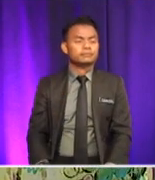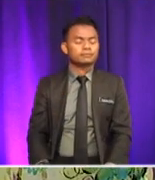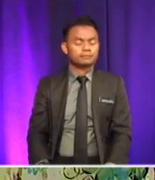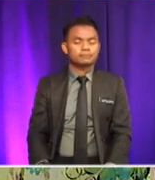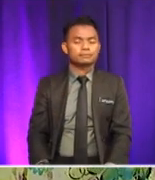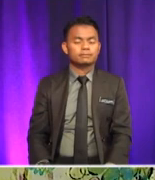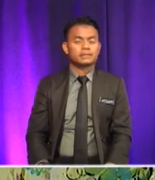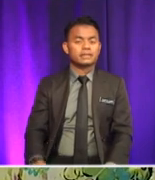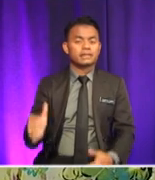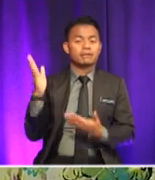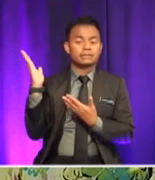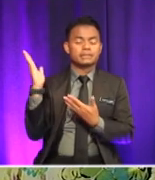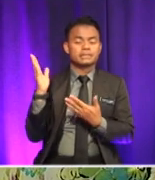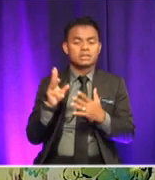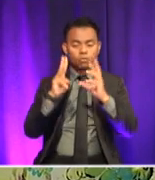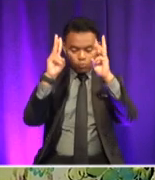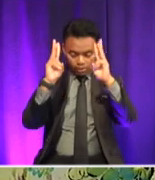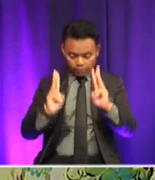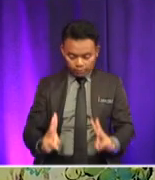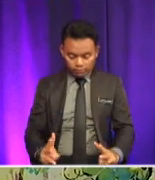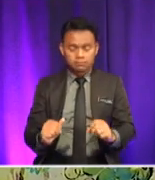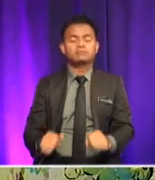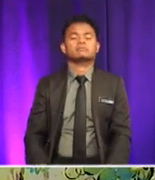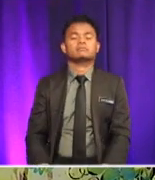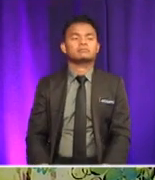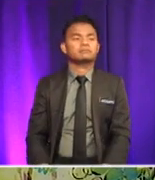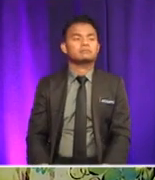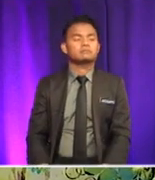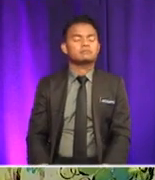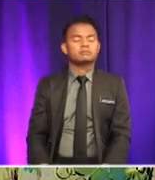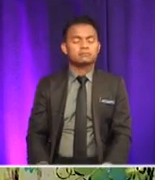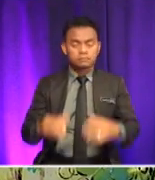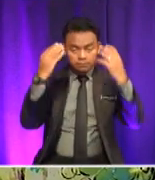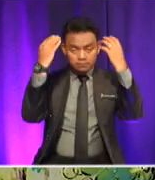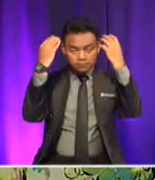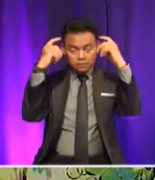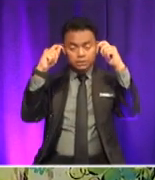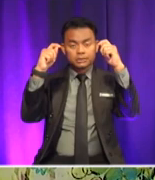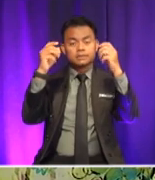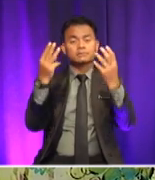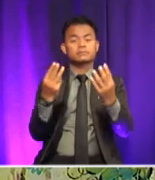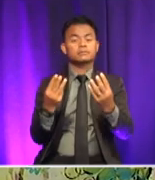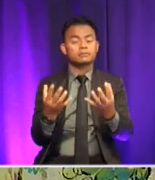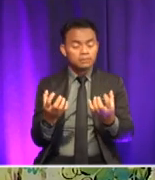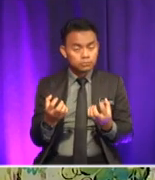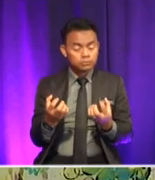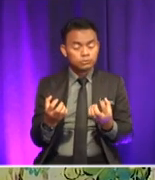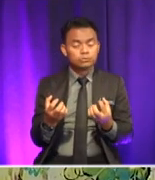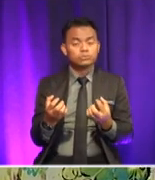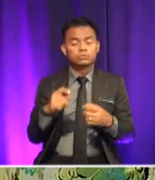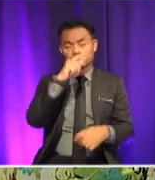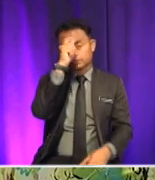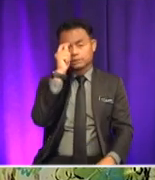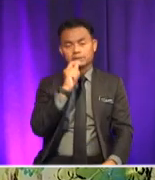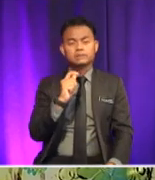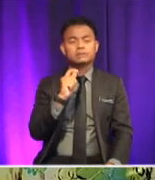Now, before we go into characters, I like to ask one of the students, right, Ayn, who is the protagonist